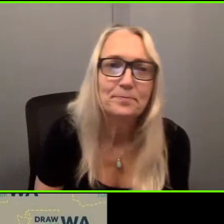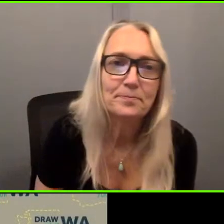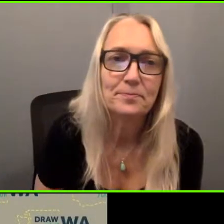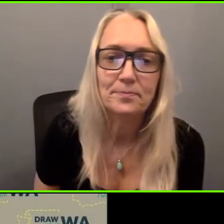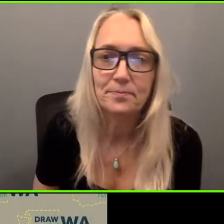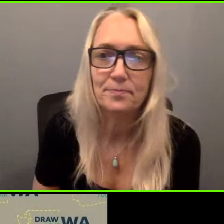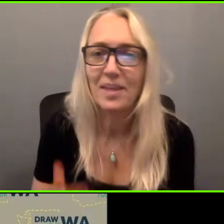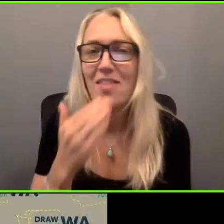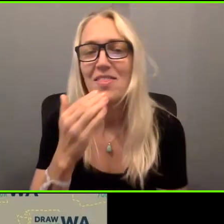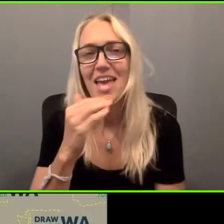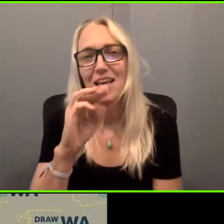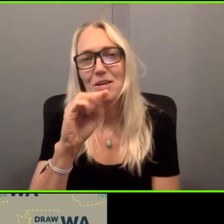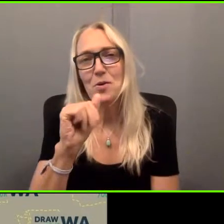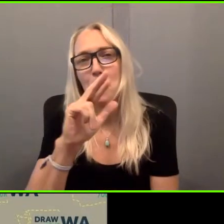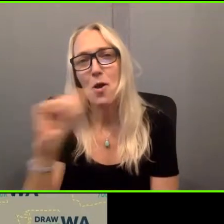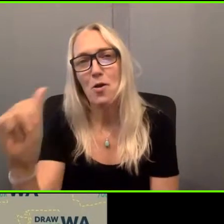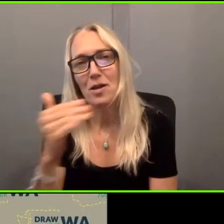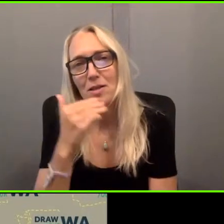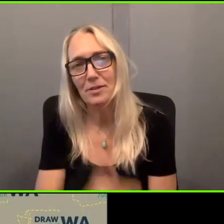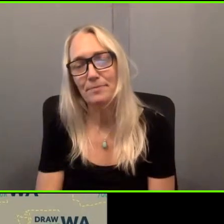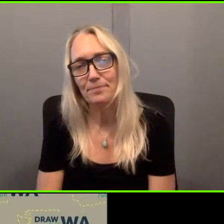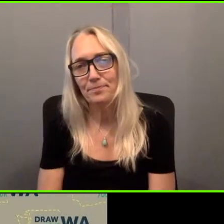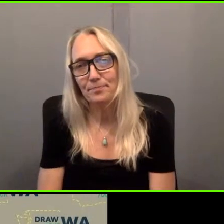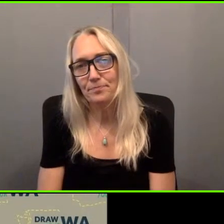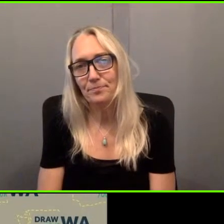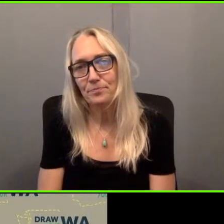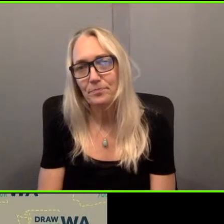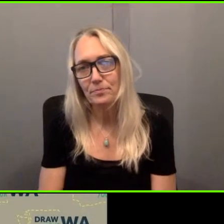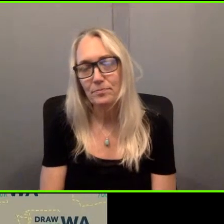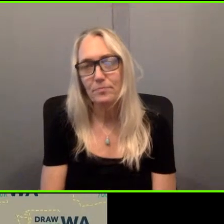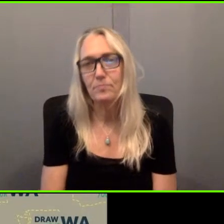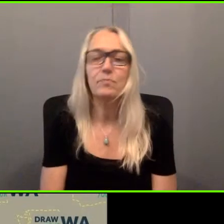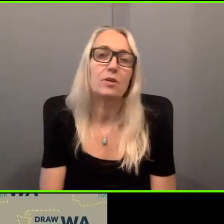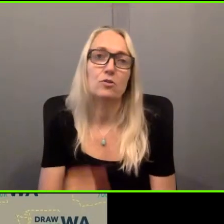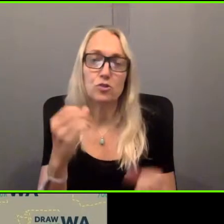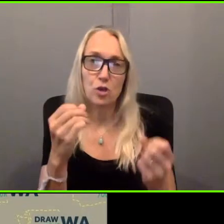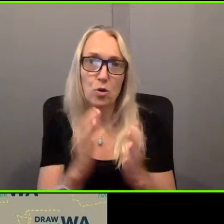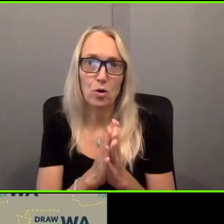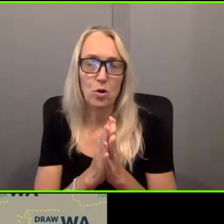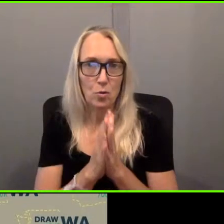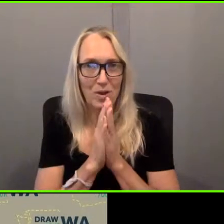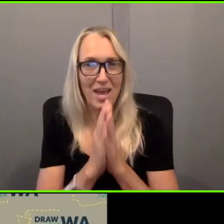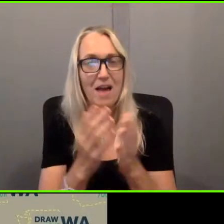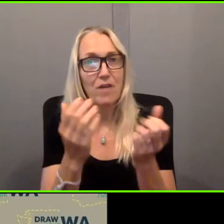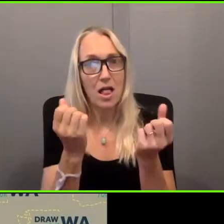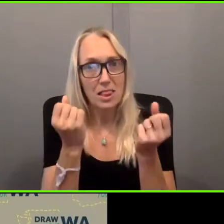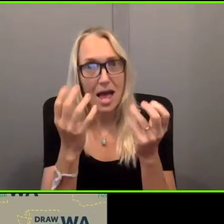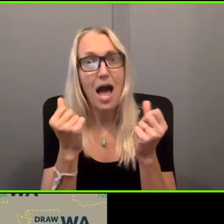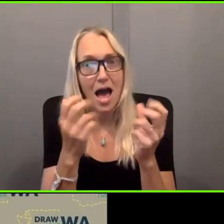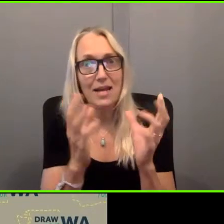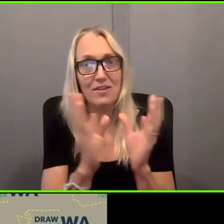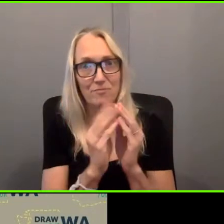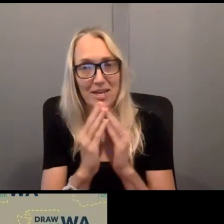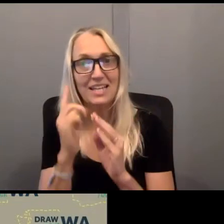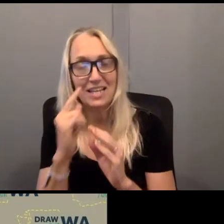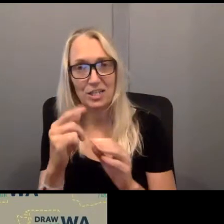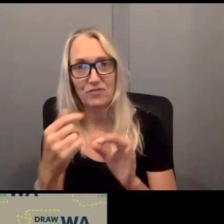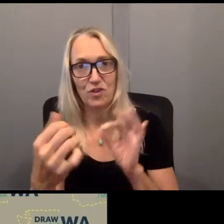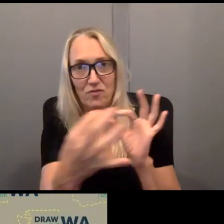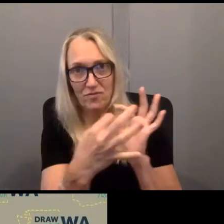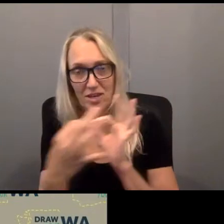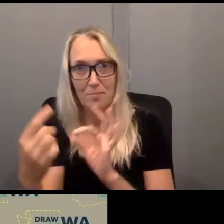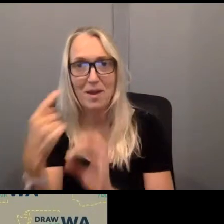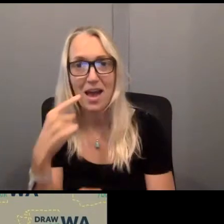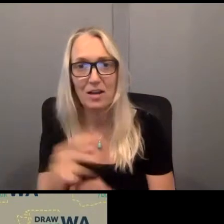Thank you, Maria. To maximize the number of opportunities for public input, the second round of public comment will